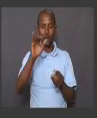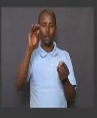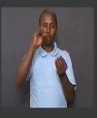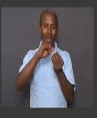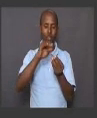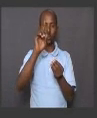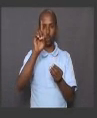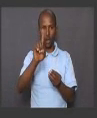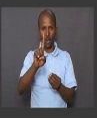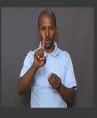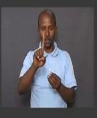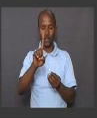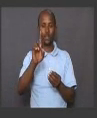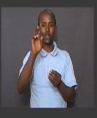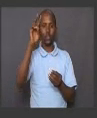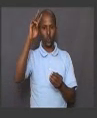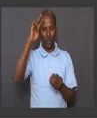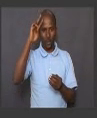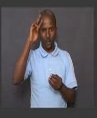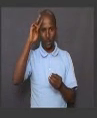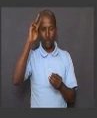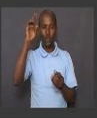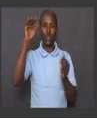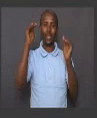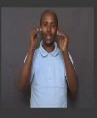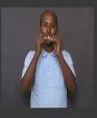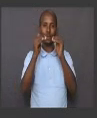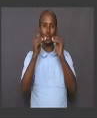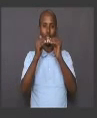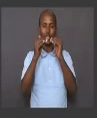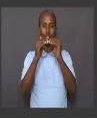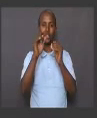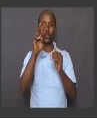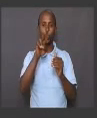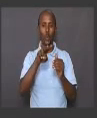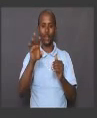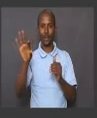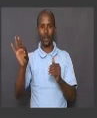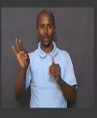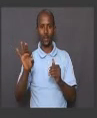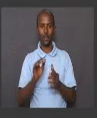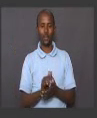plus 1 squared equals 29.